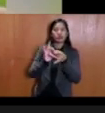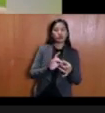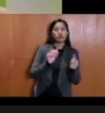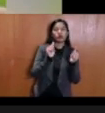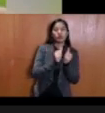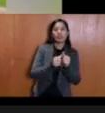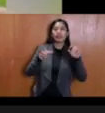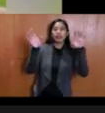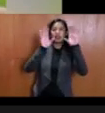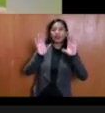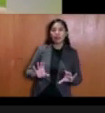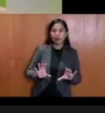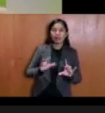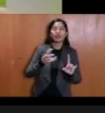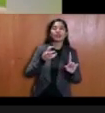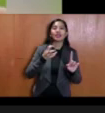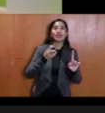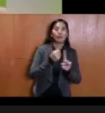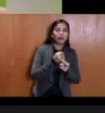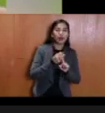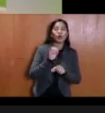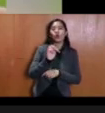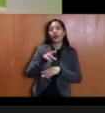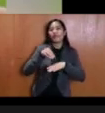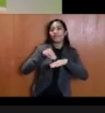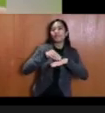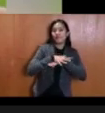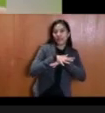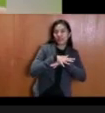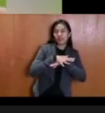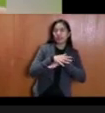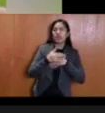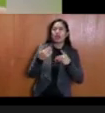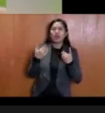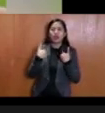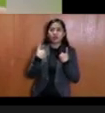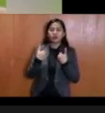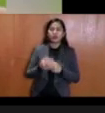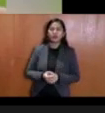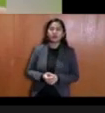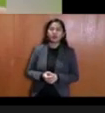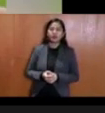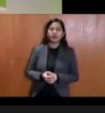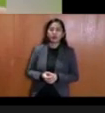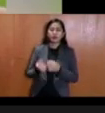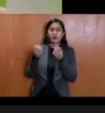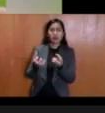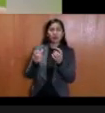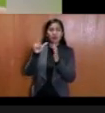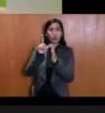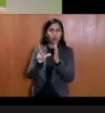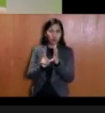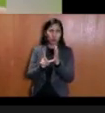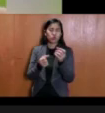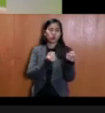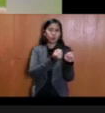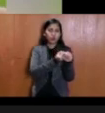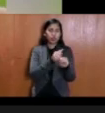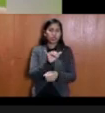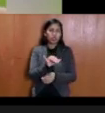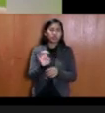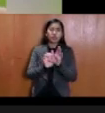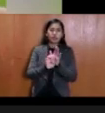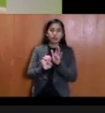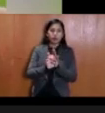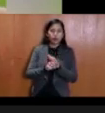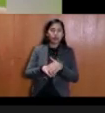climate impact. There are a number of laws that's compelling it as well, like the Expanded